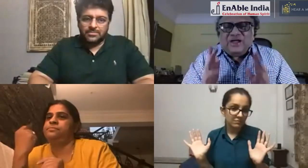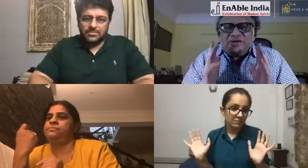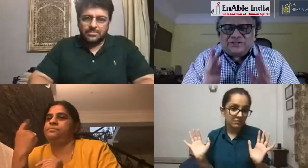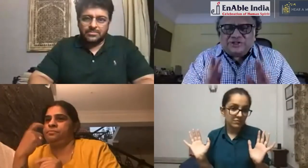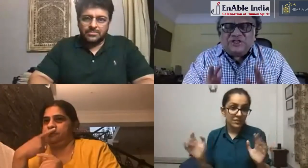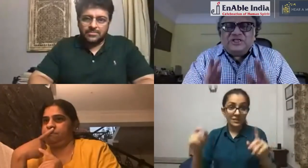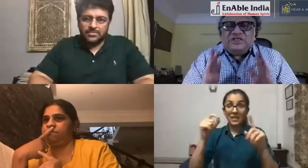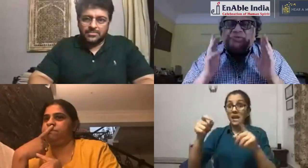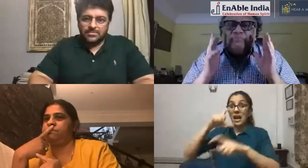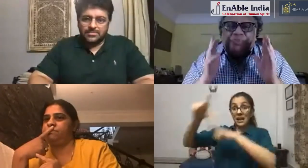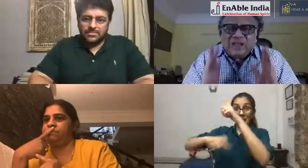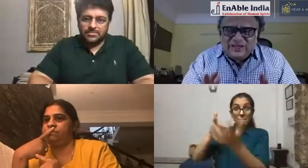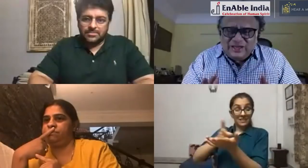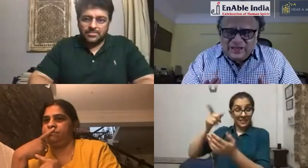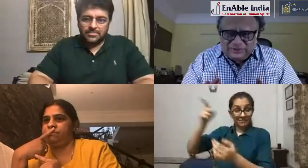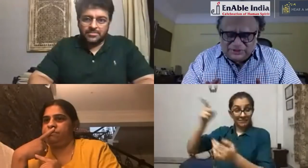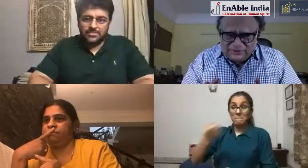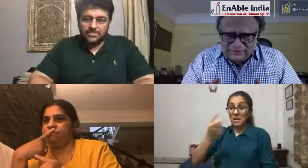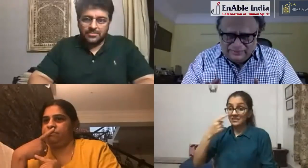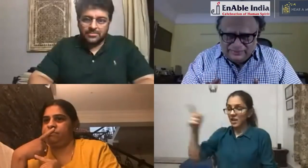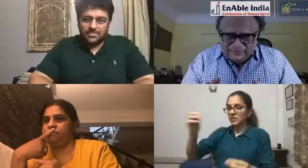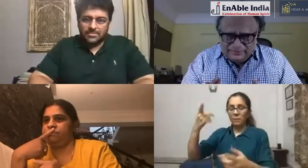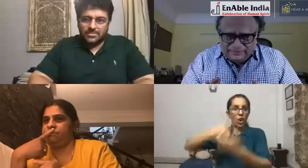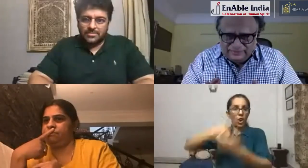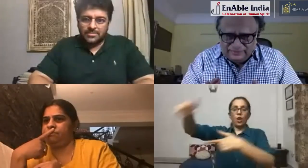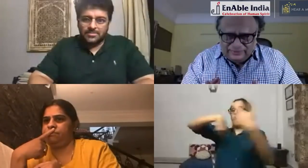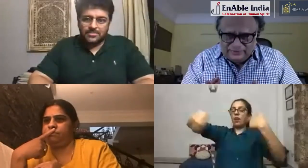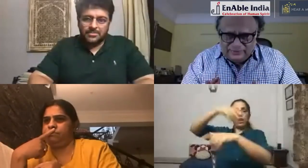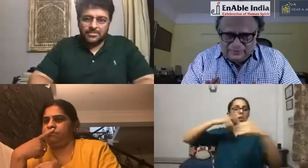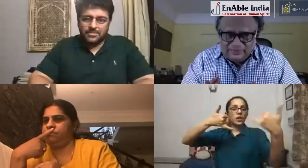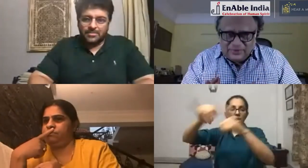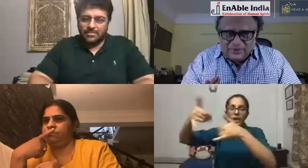Pharma industry is playing games.